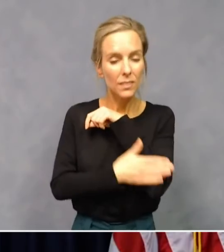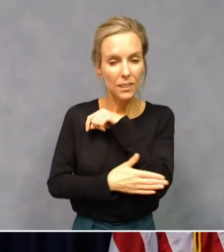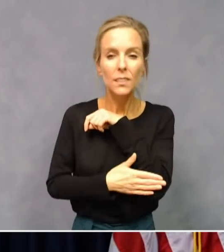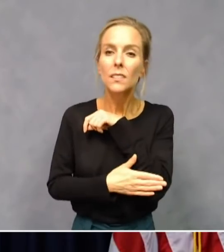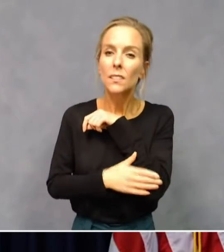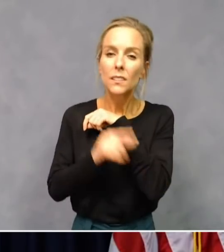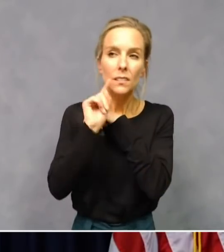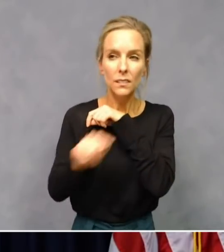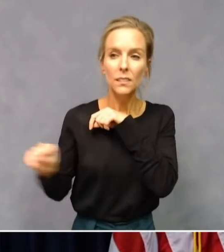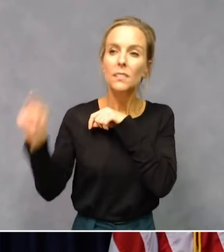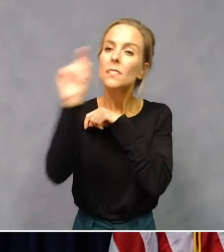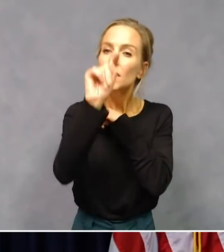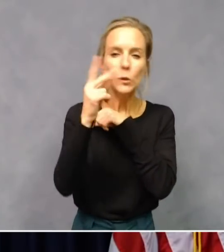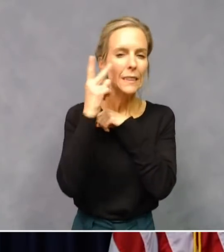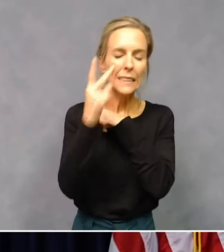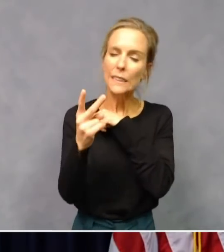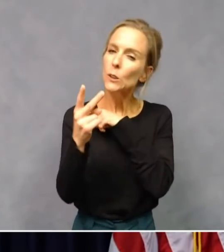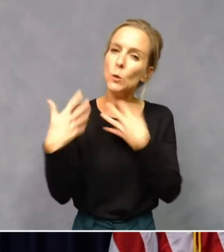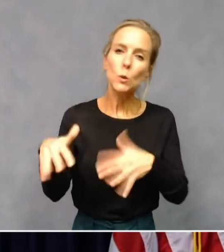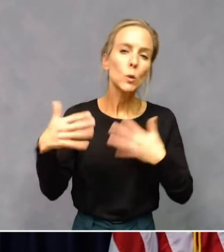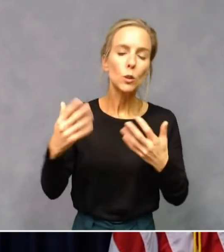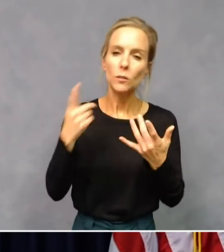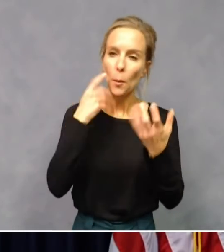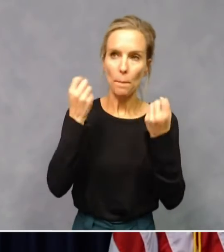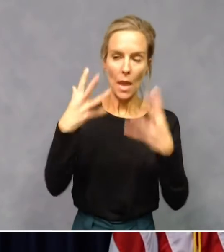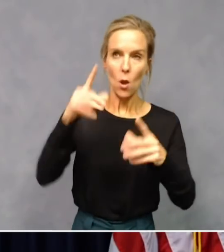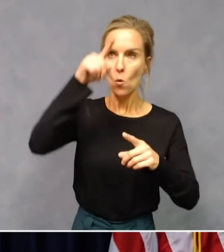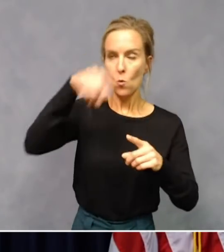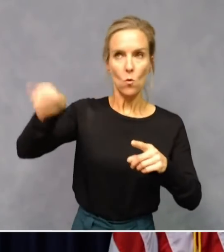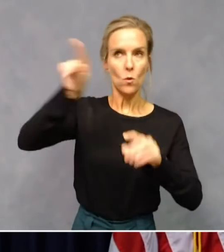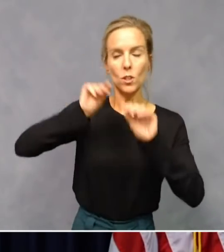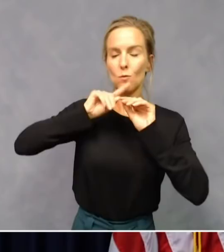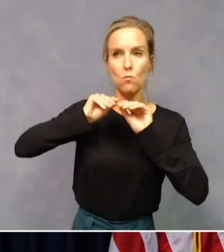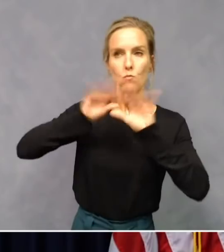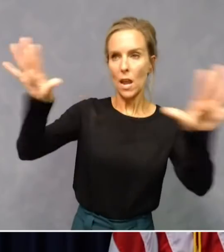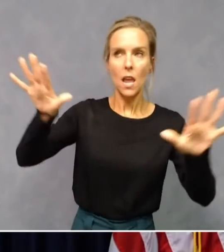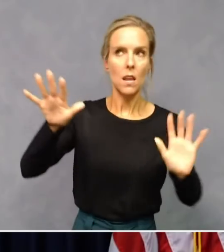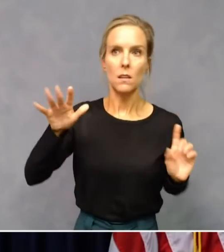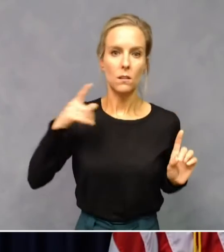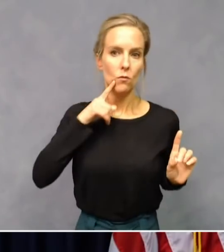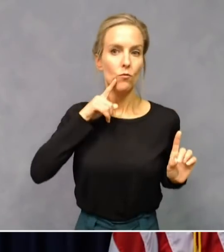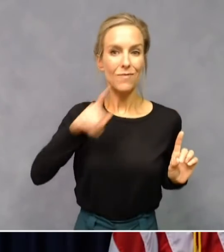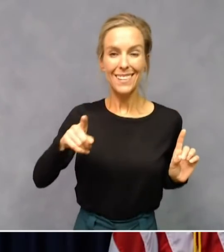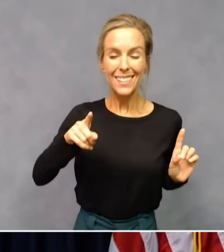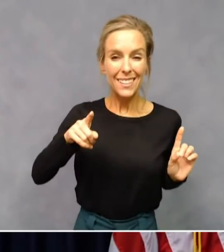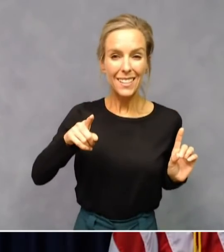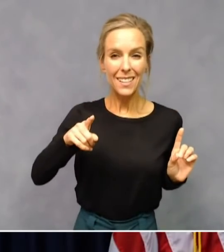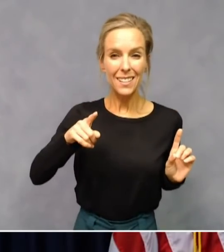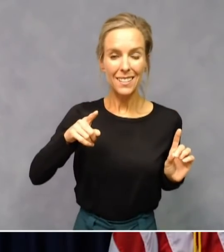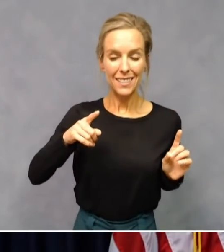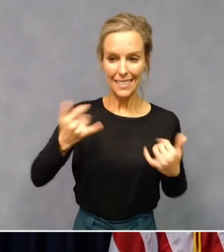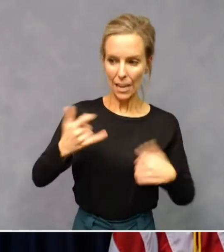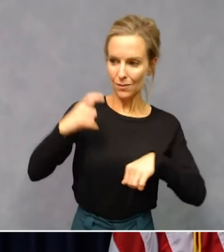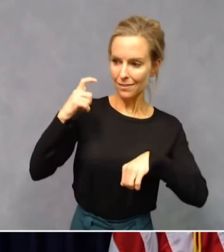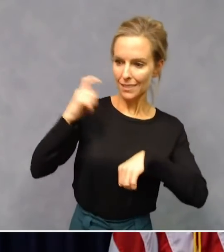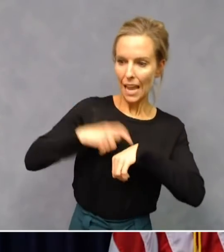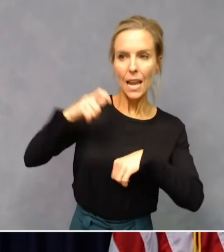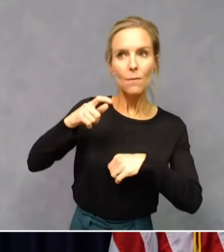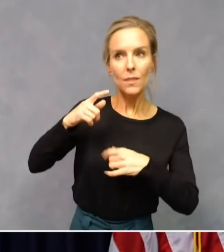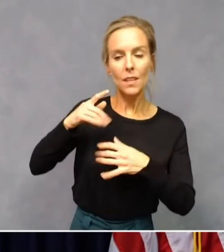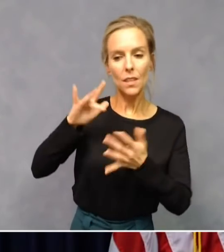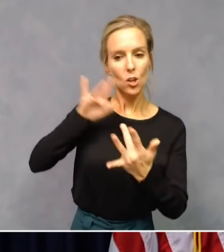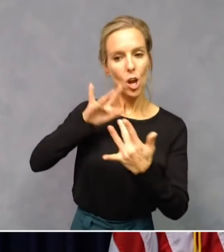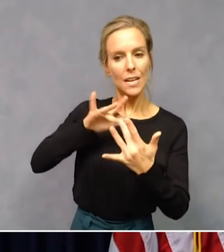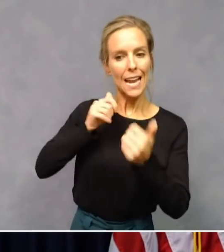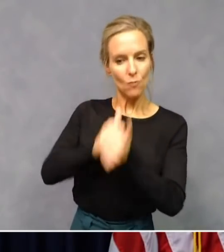we see so much spread that it's really the amount of time that our contact tracers have, how